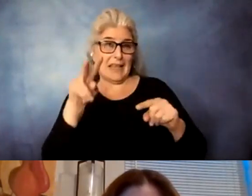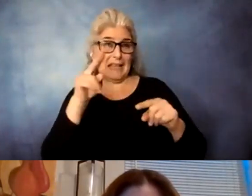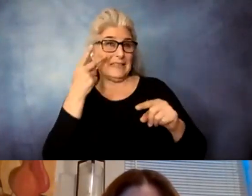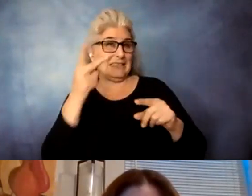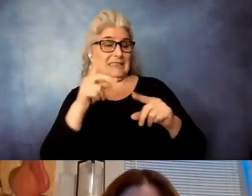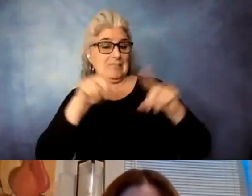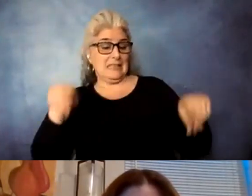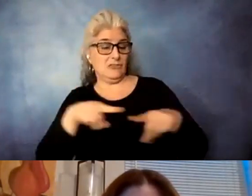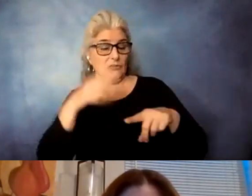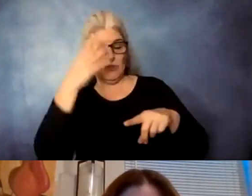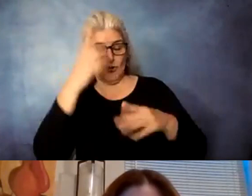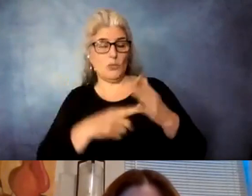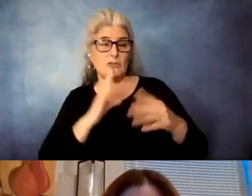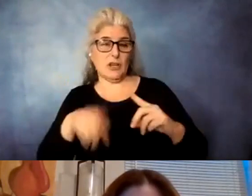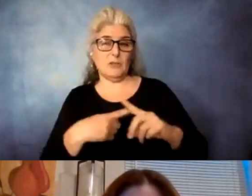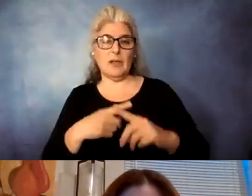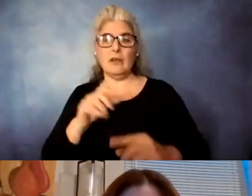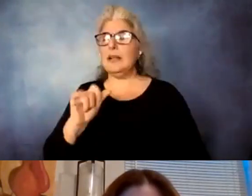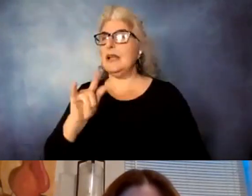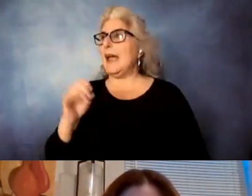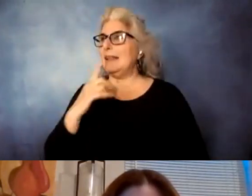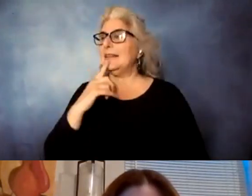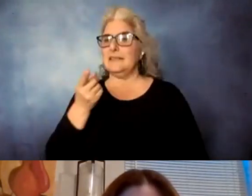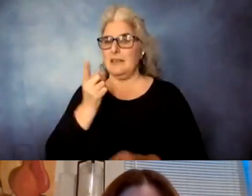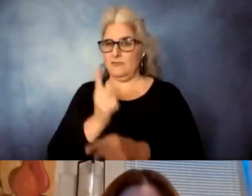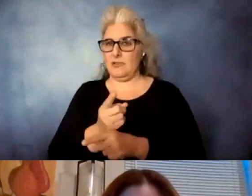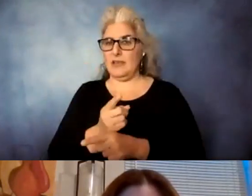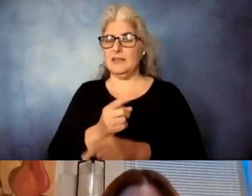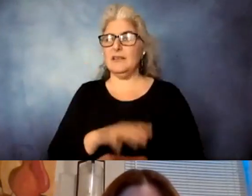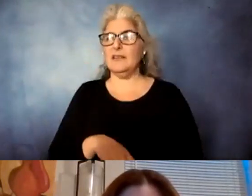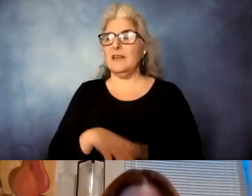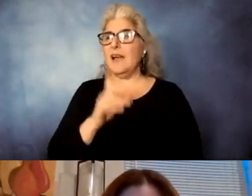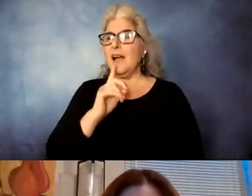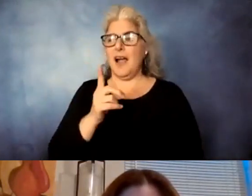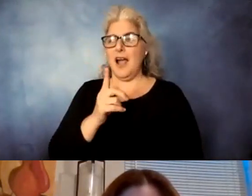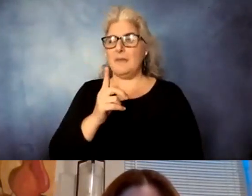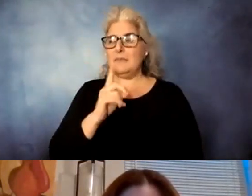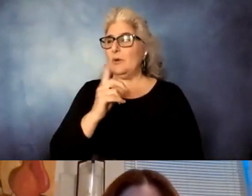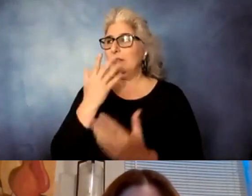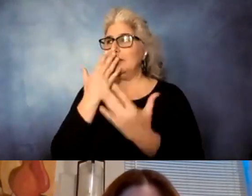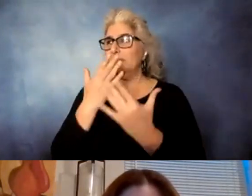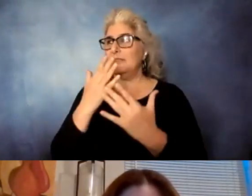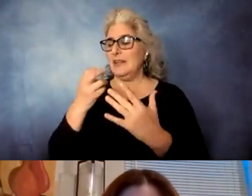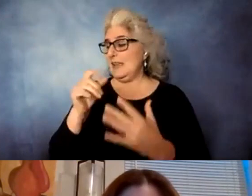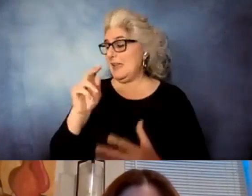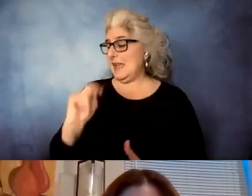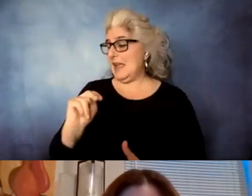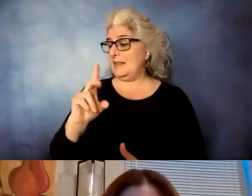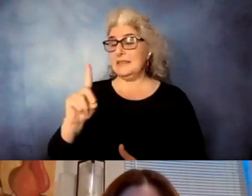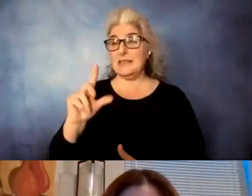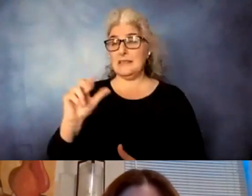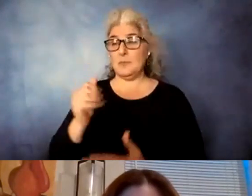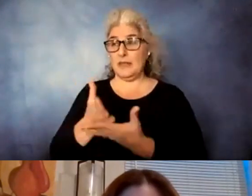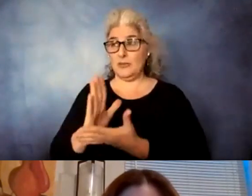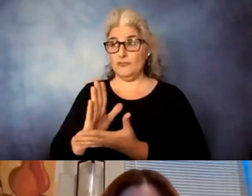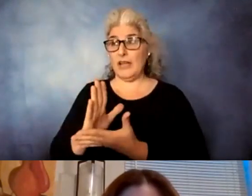what you're talking about. Yeah, so what I learning found, and that this, too. I'm just going to shout out Helen at Disability Rights New York for approving